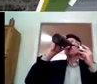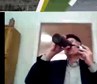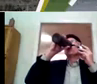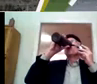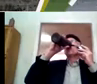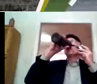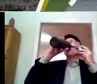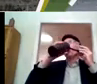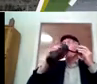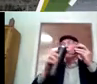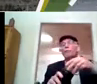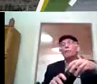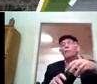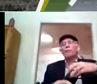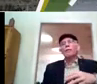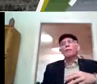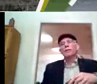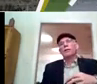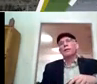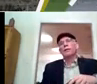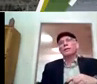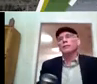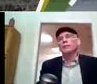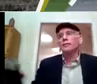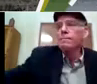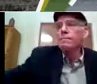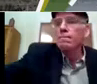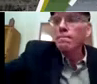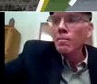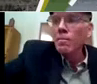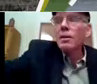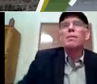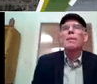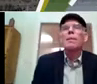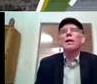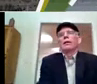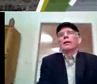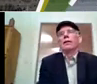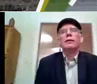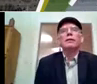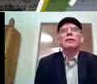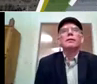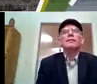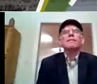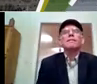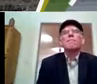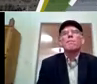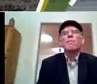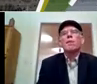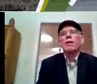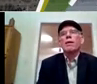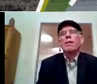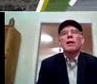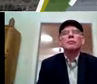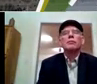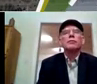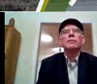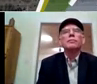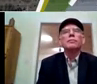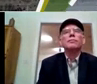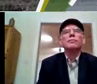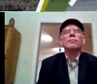with the suburban center cores, areas adjacent to the cores, non-core areas, and edges. The pink core areas